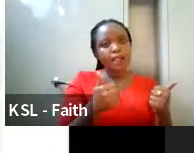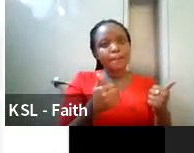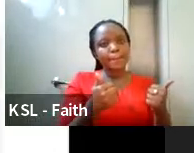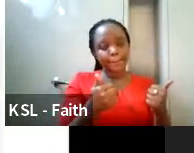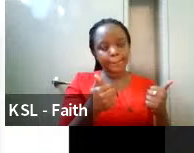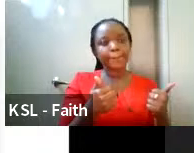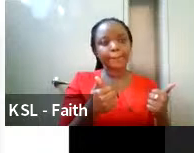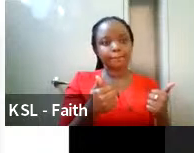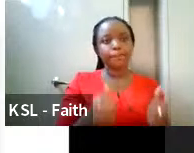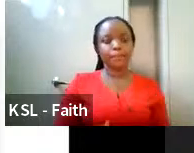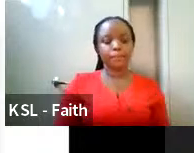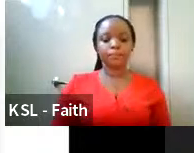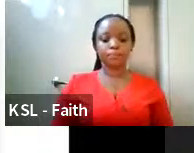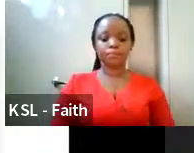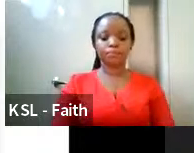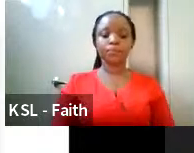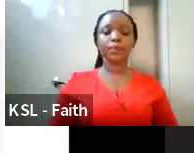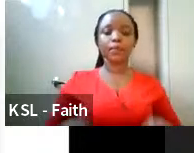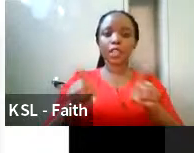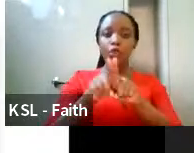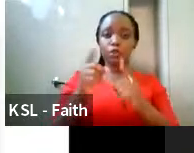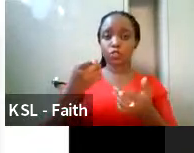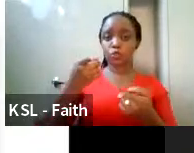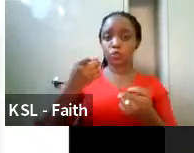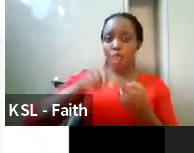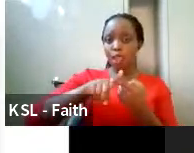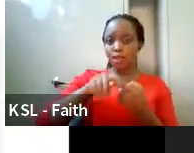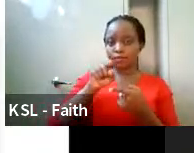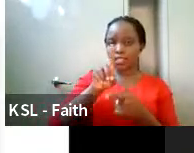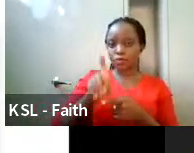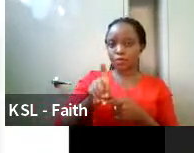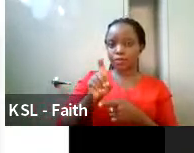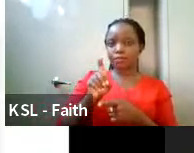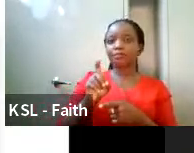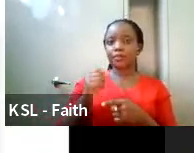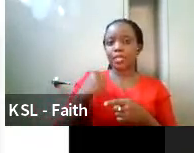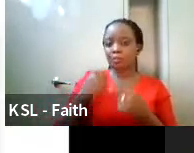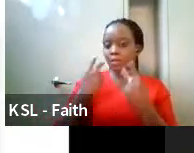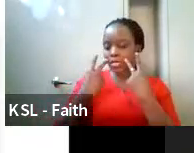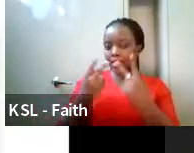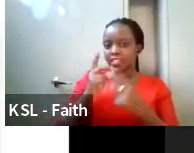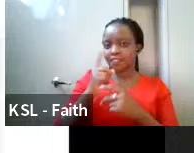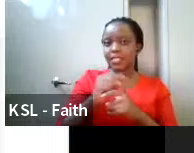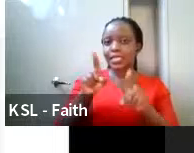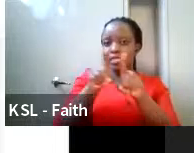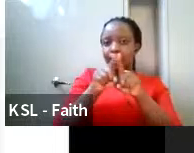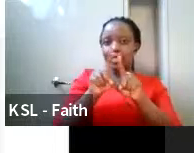I believe Also, so. to just add on to that one, because I saw a similar